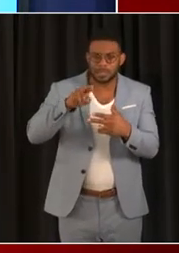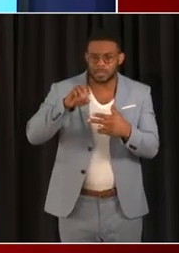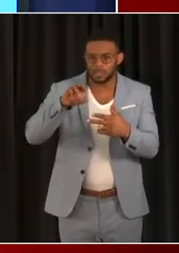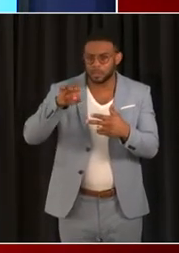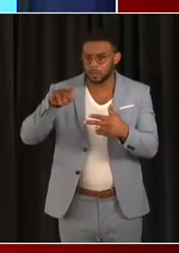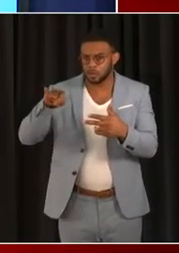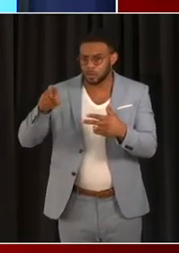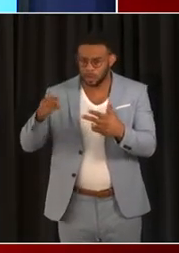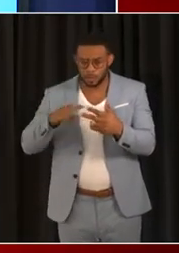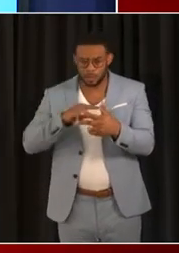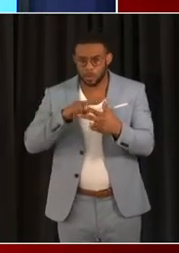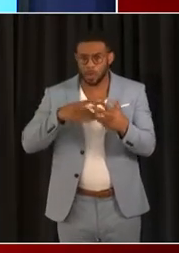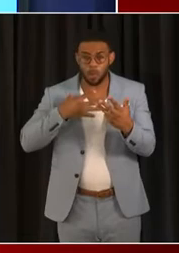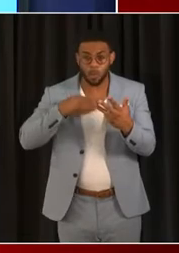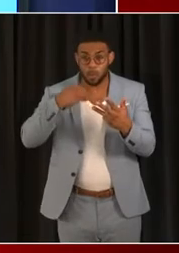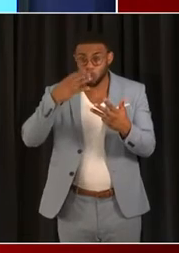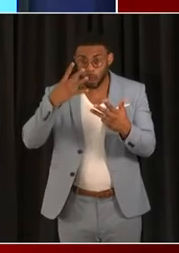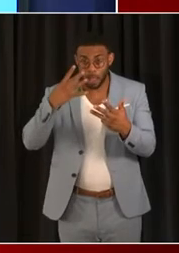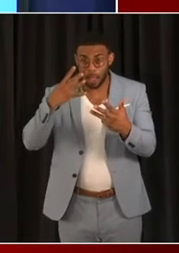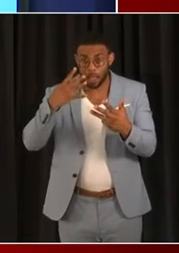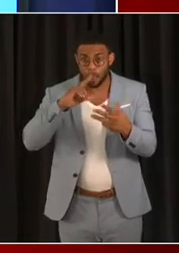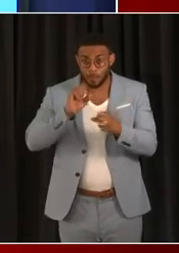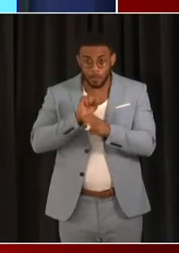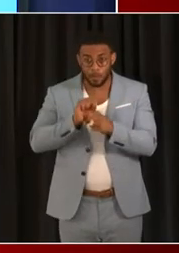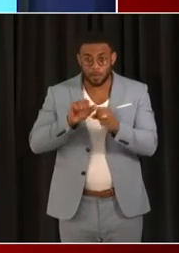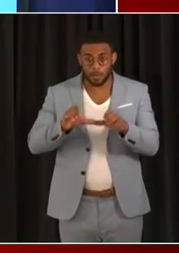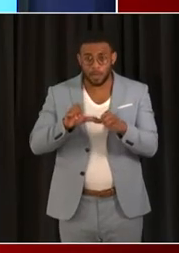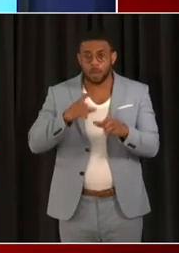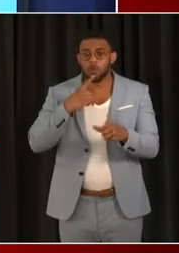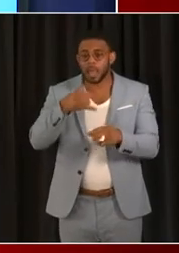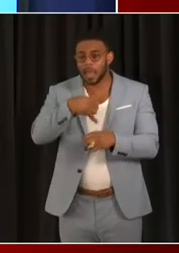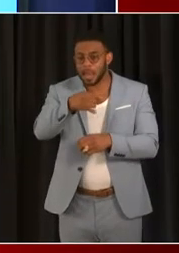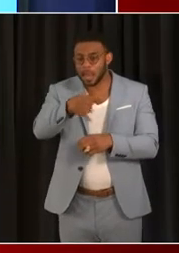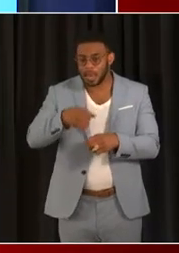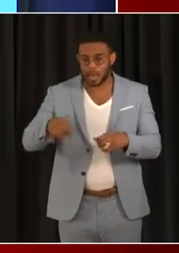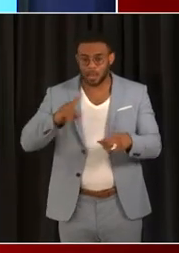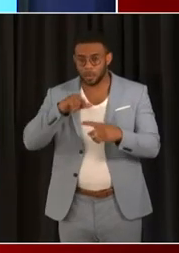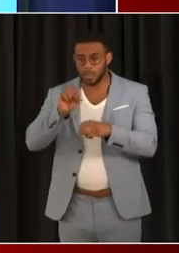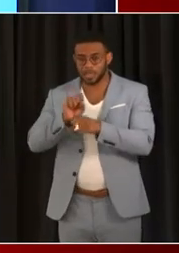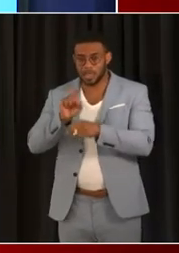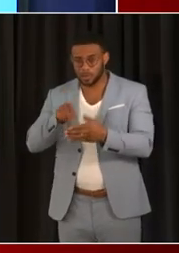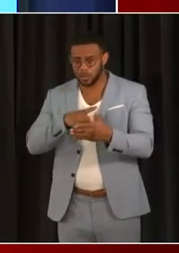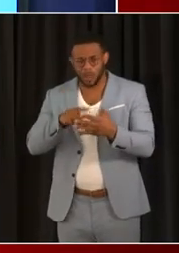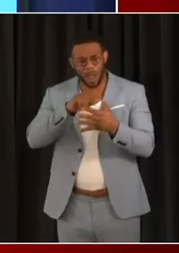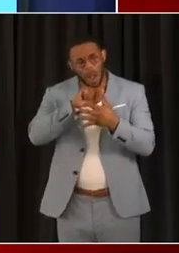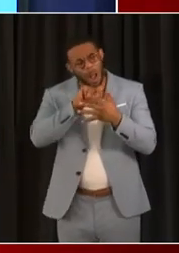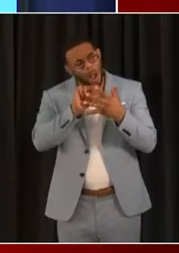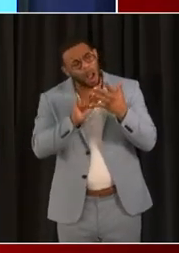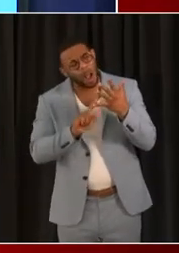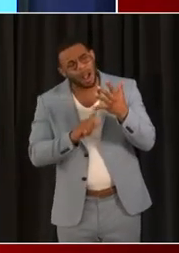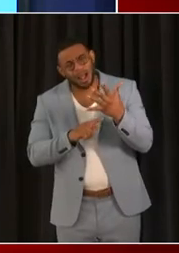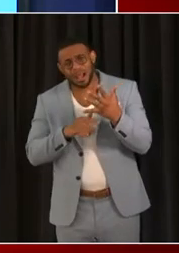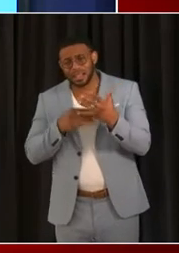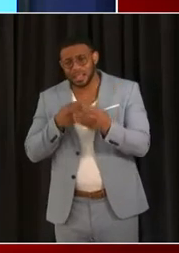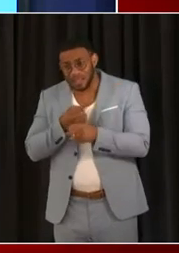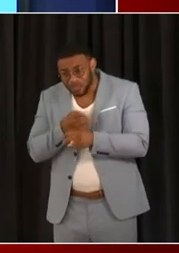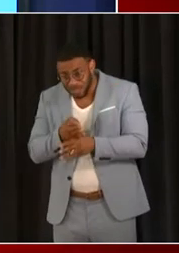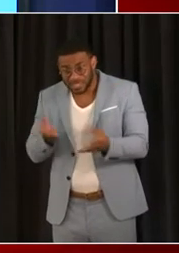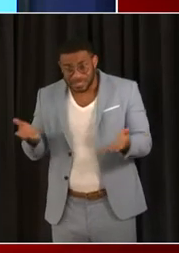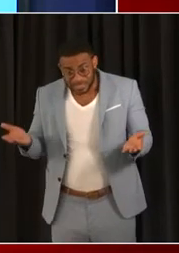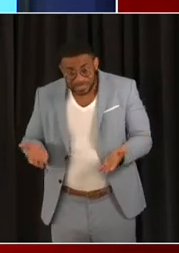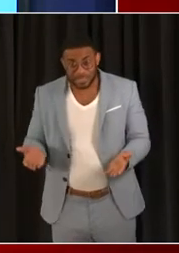sharecropping, white affirmative action, to be clear, redlining we talked about, job discrimination, all that stuff,